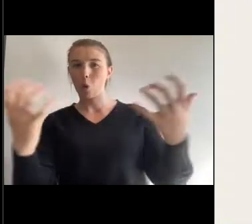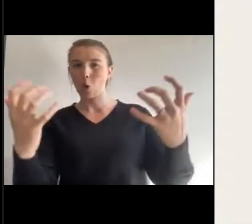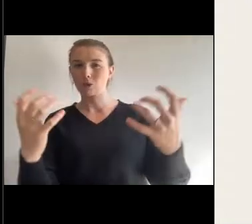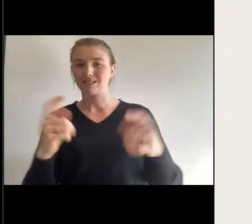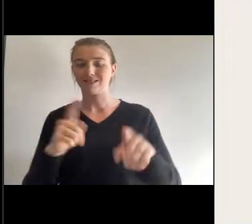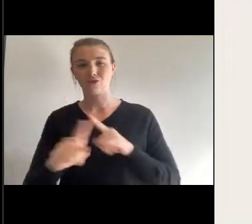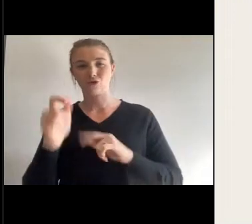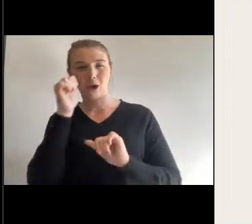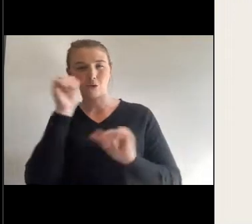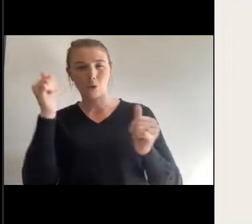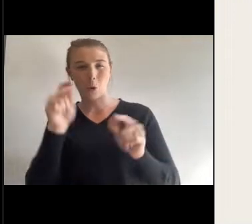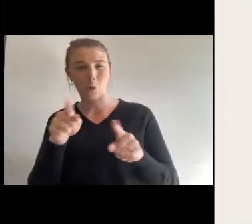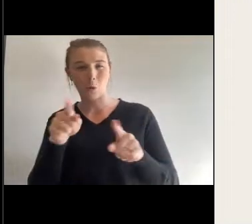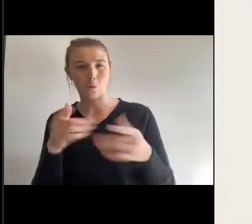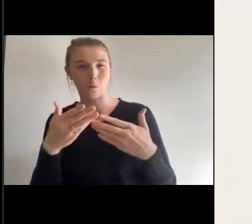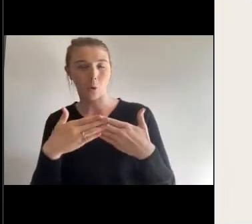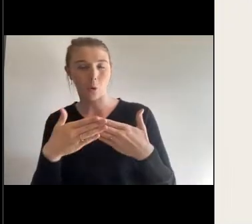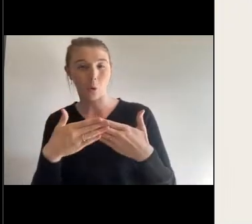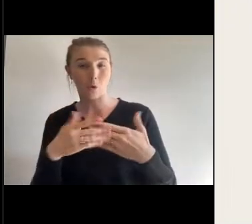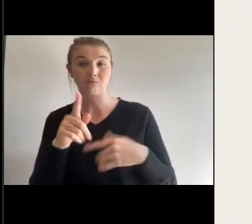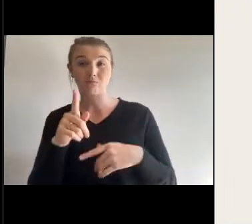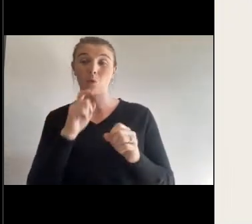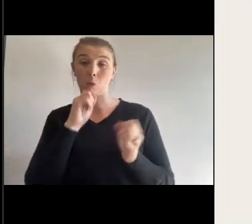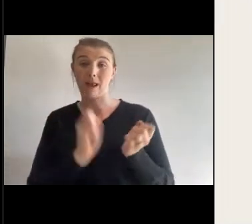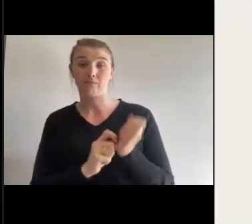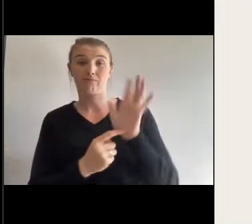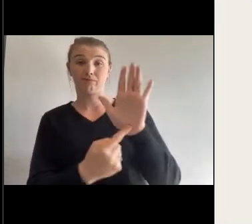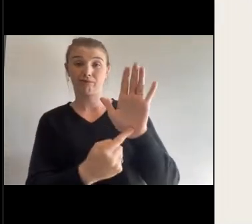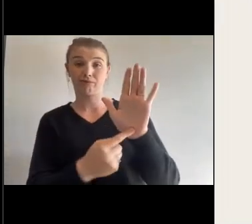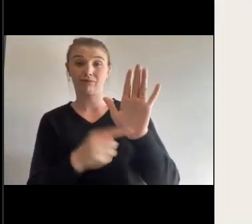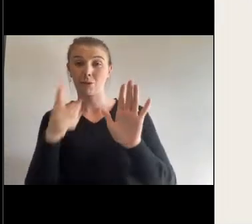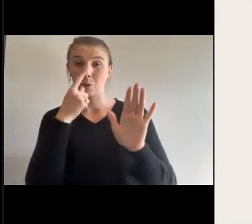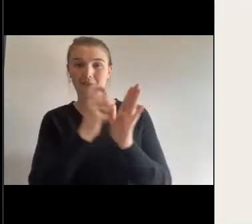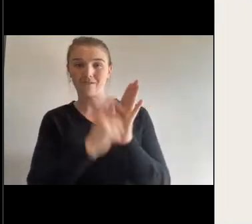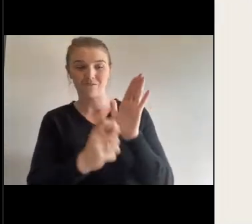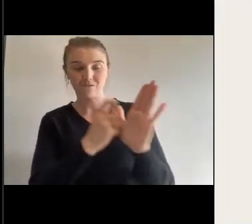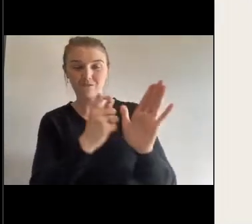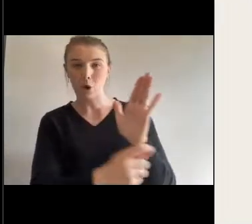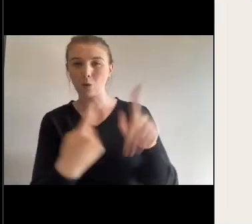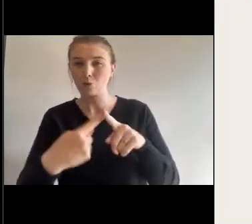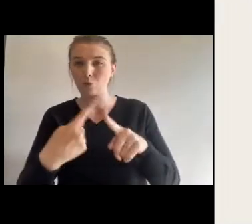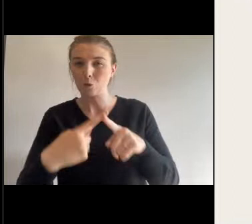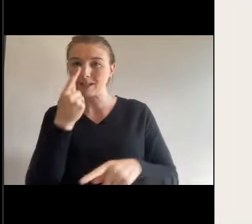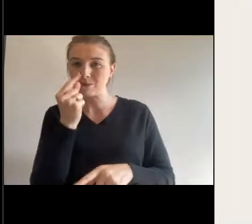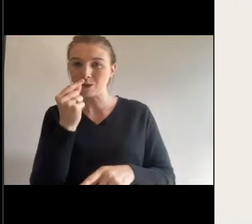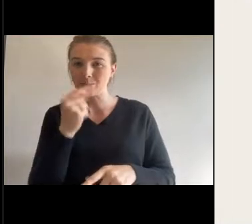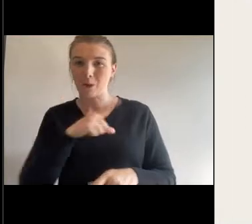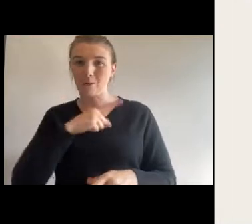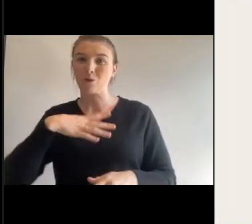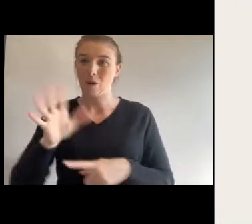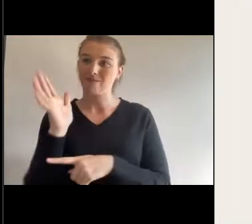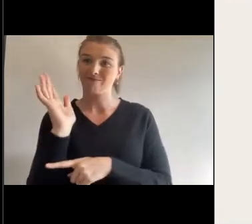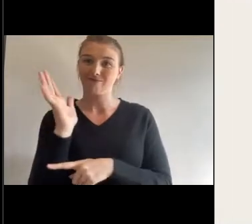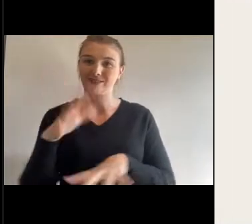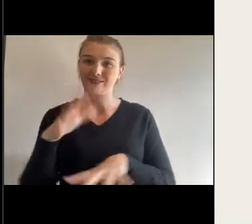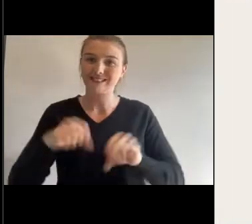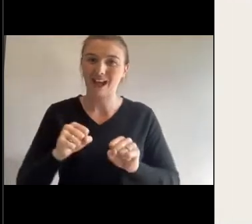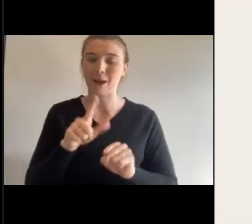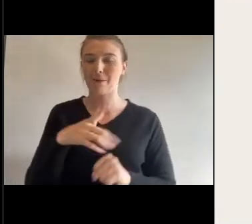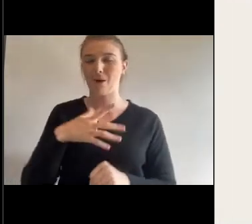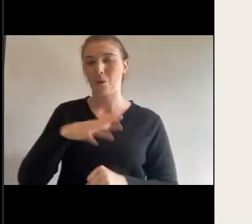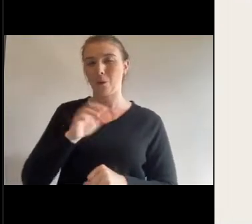get that on screen. We'd like you to vote as quickly as you can because we don't have much time and we want to get into that content. It's just our way of finding out a little bit